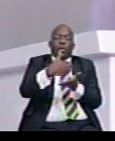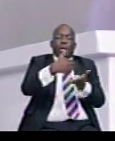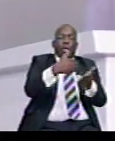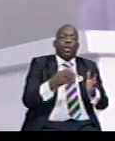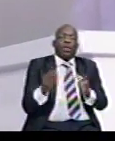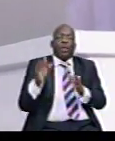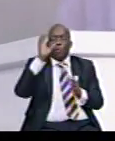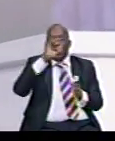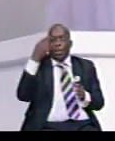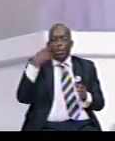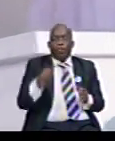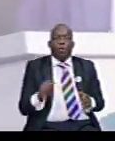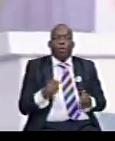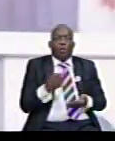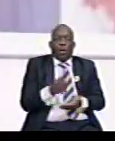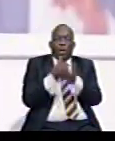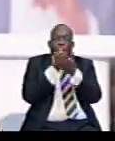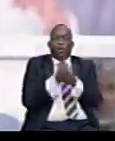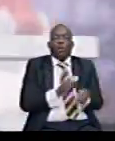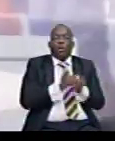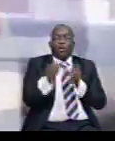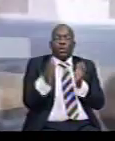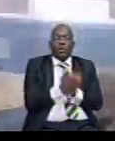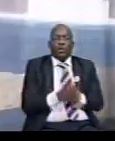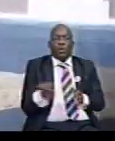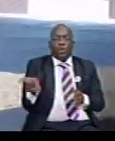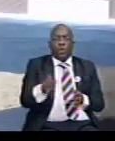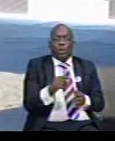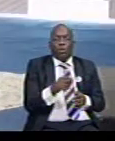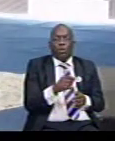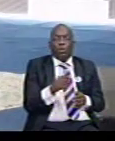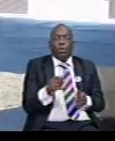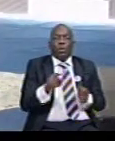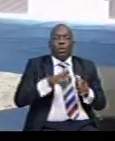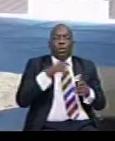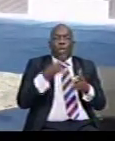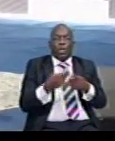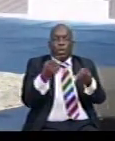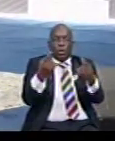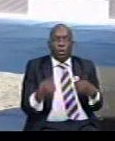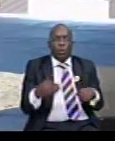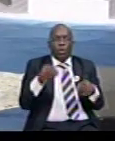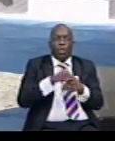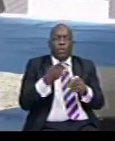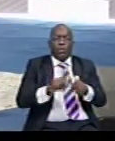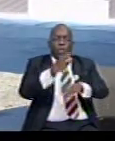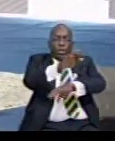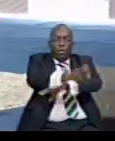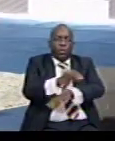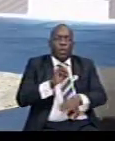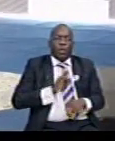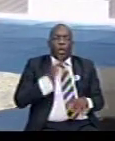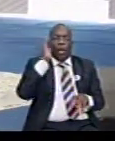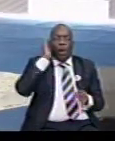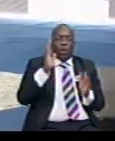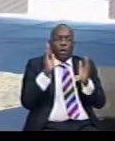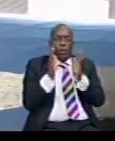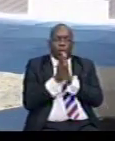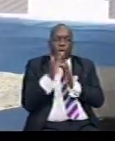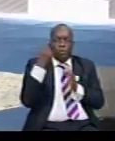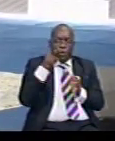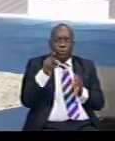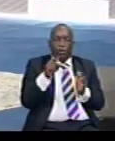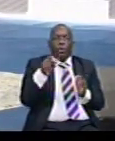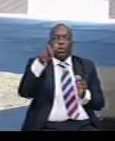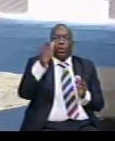solution, go and demolish them, destroy them, burn them up. Then come back in the evening, I'll pray for you and God will heal you. He